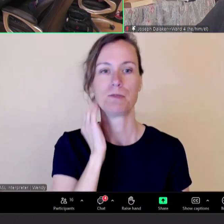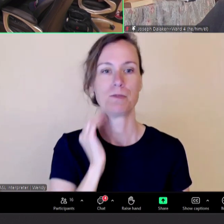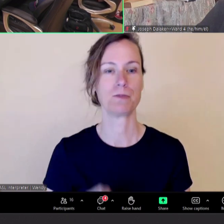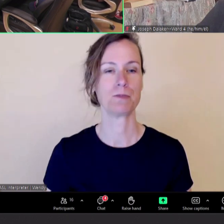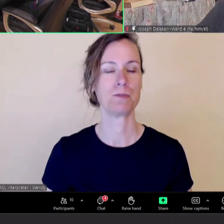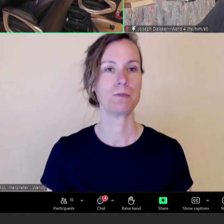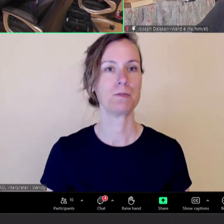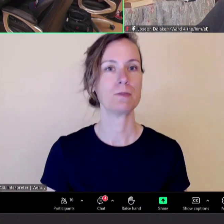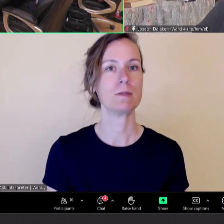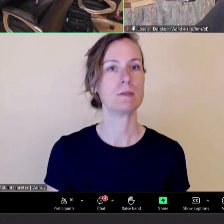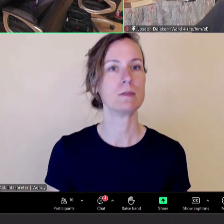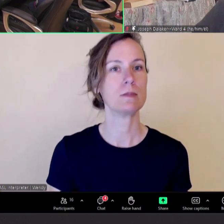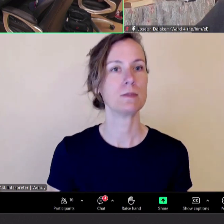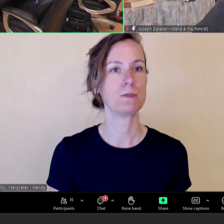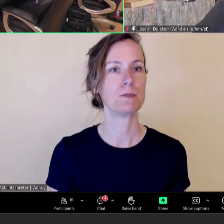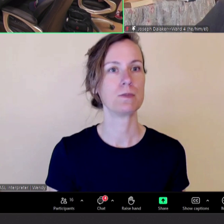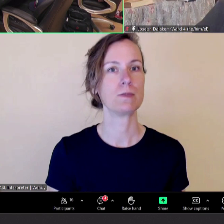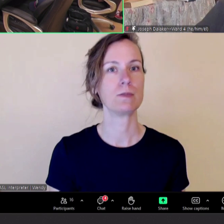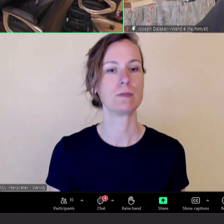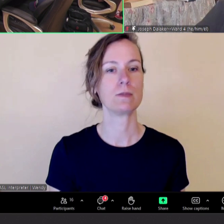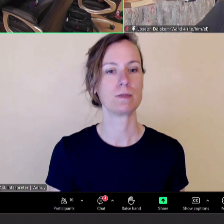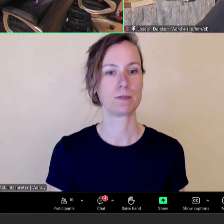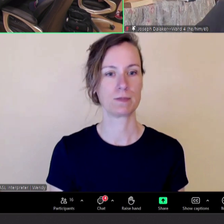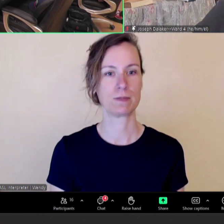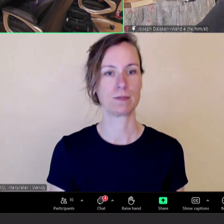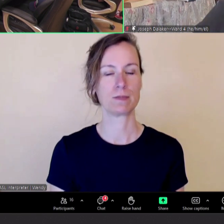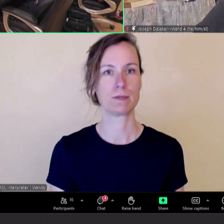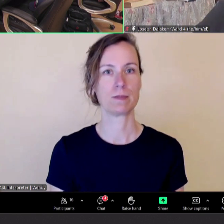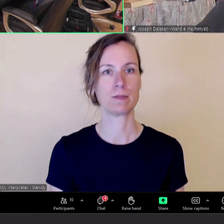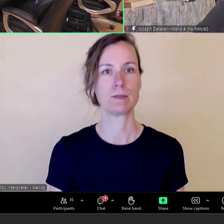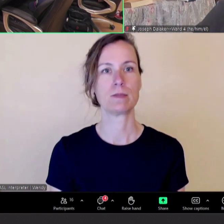A few of these I'll these